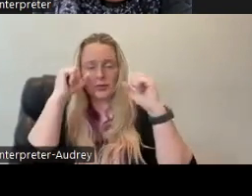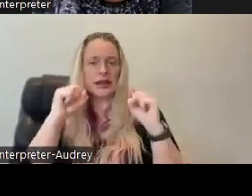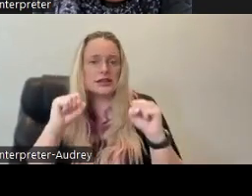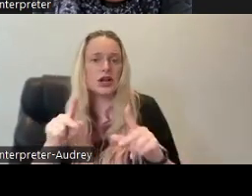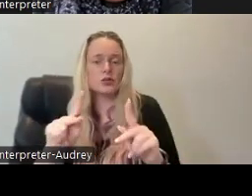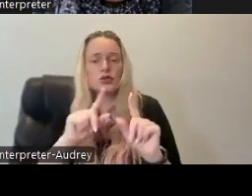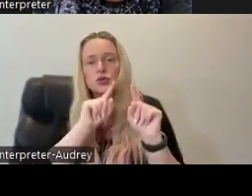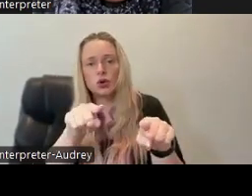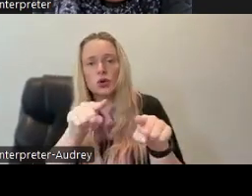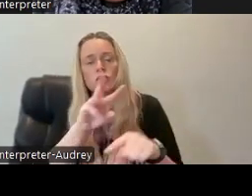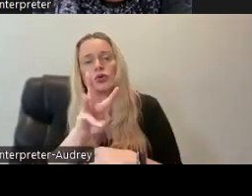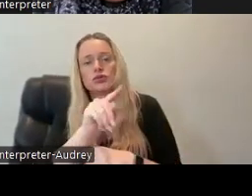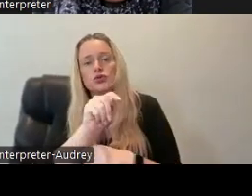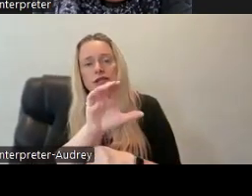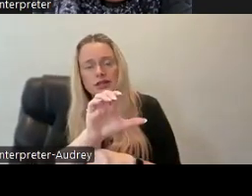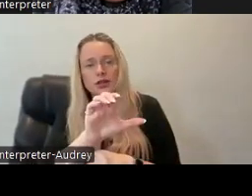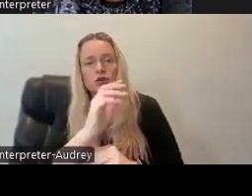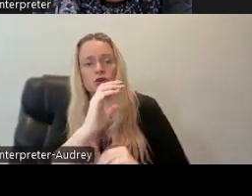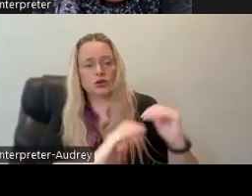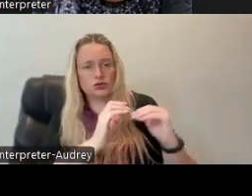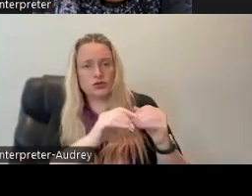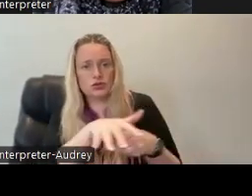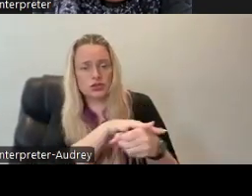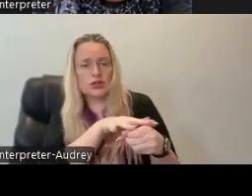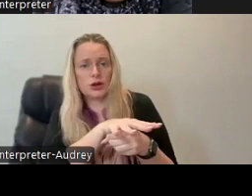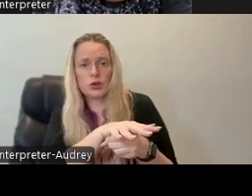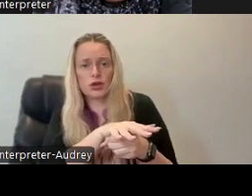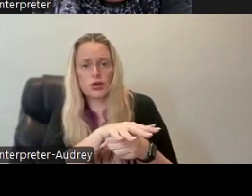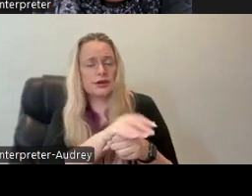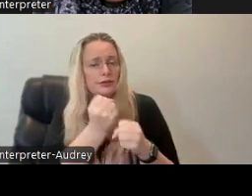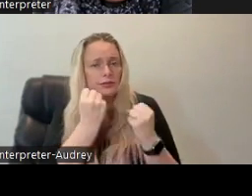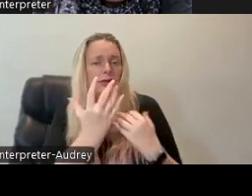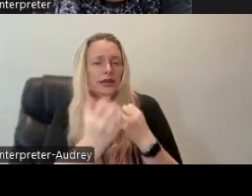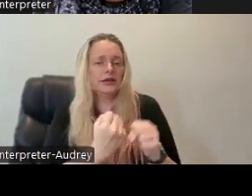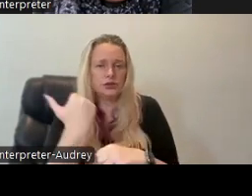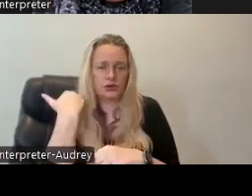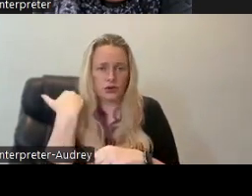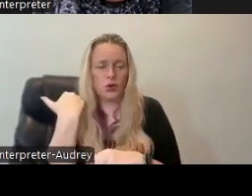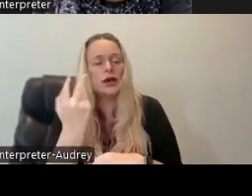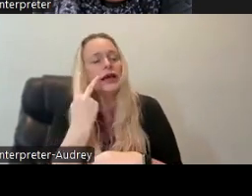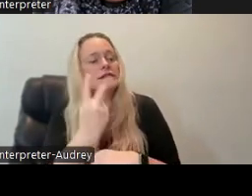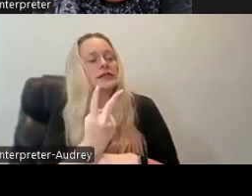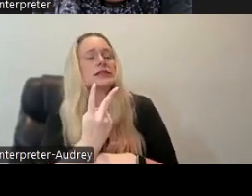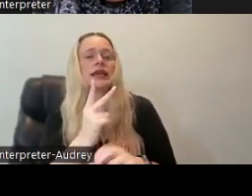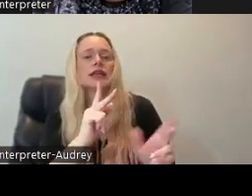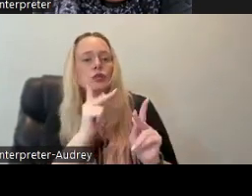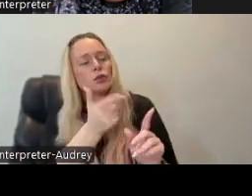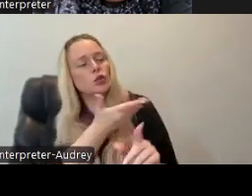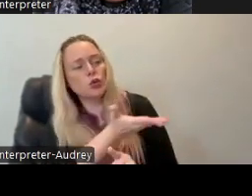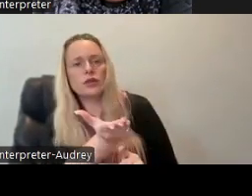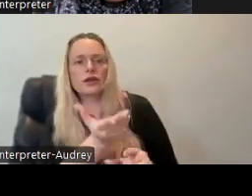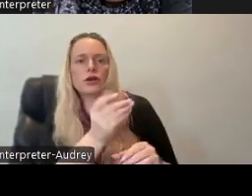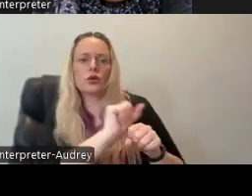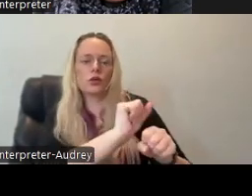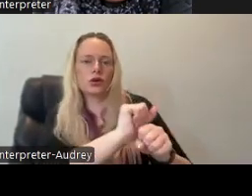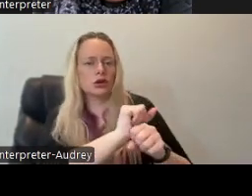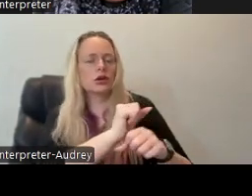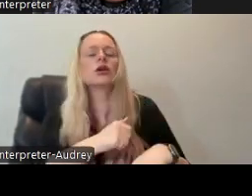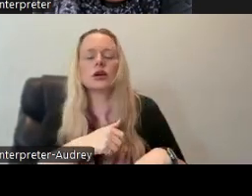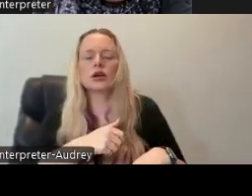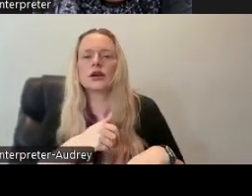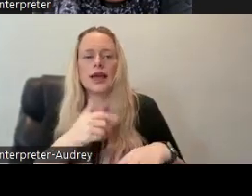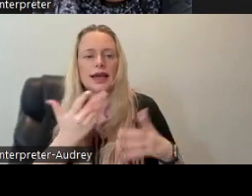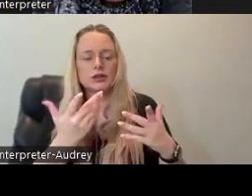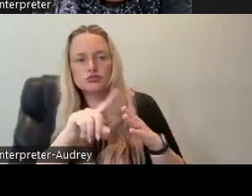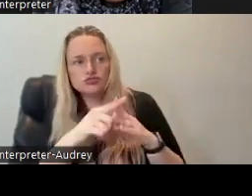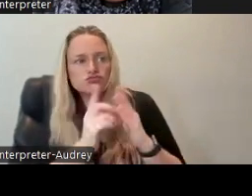down to the World Trade Center construction site, quite a few years back, and see a lot of the people that were working there and, get to